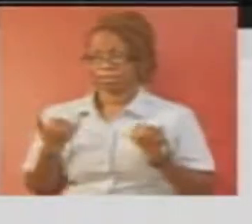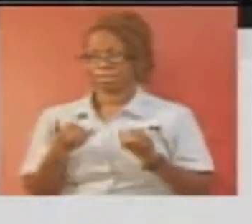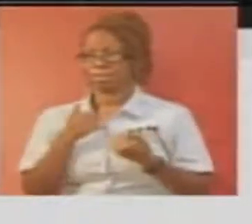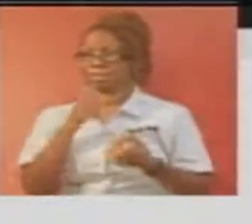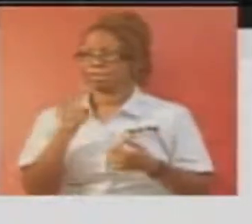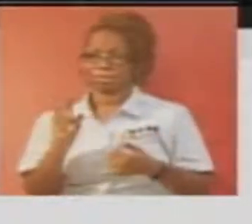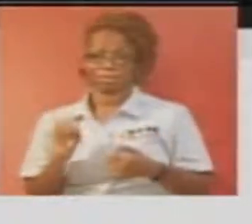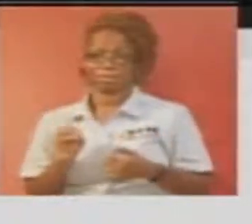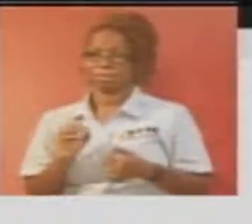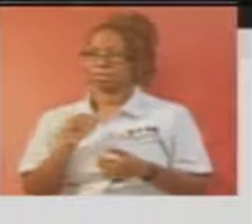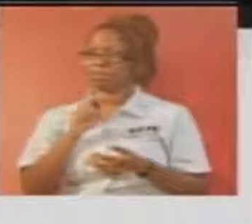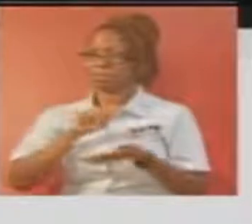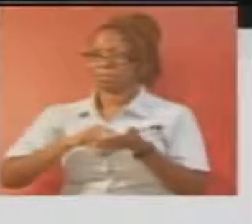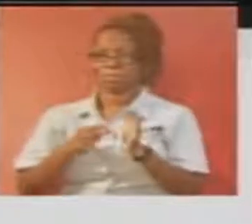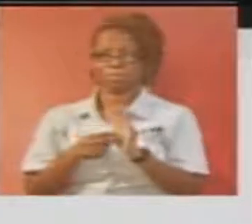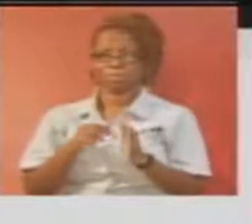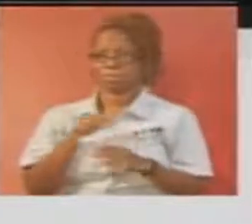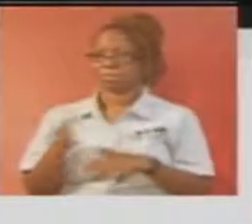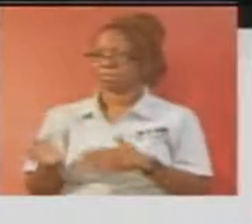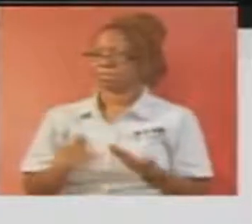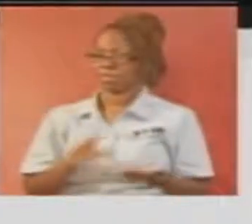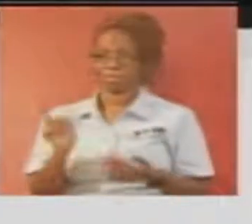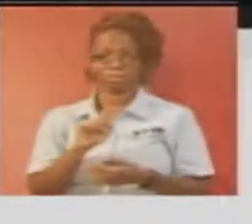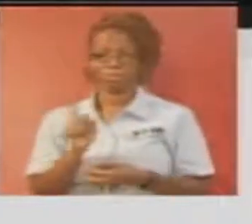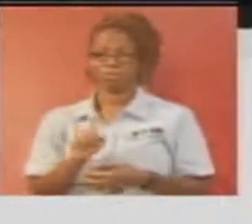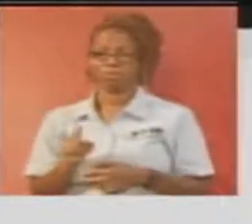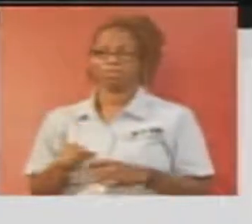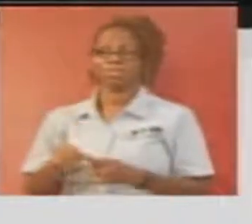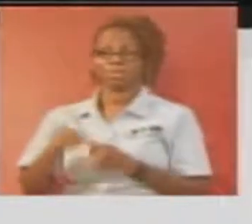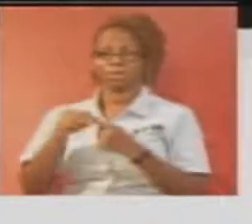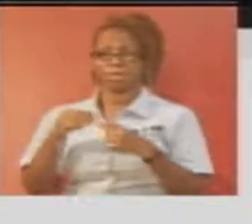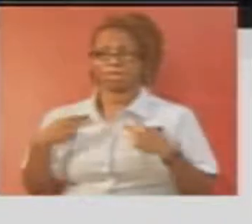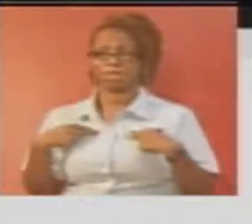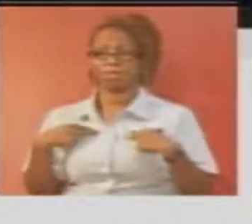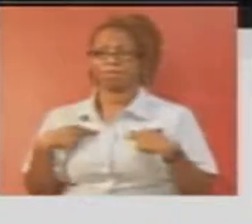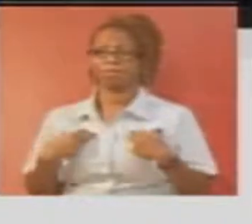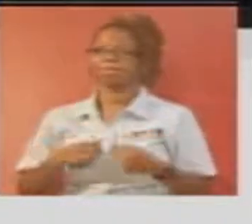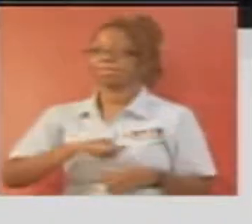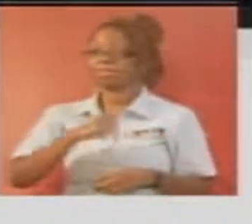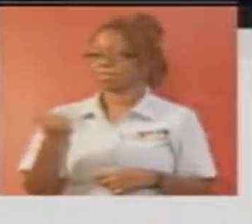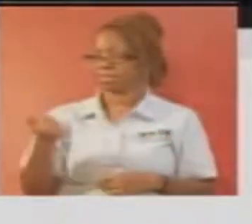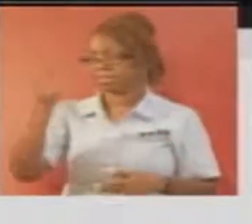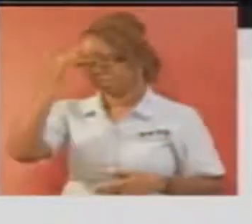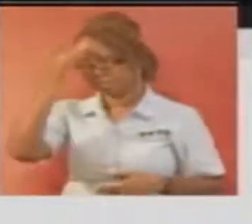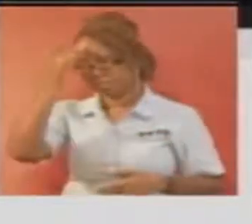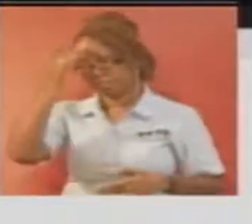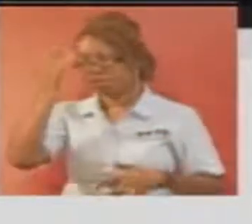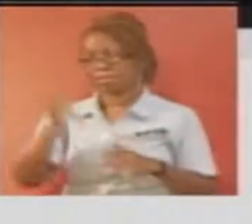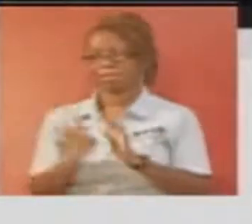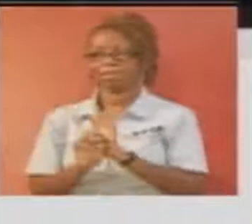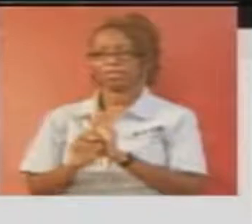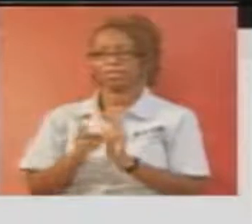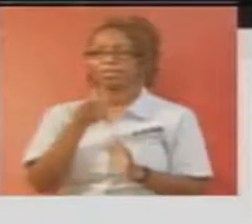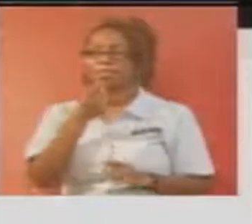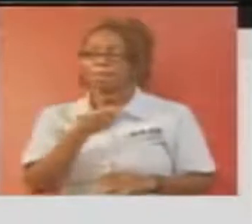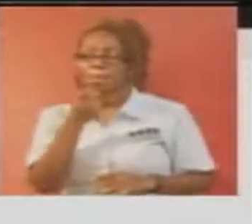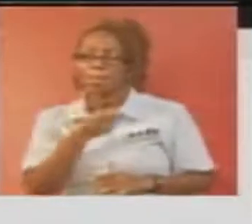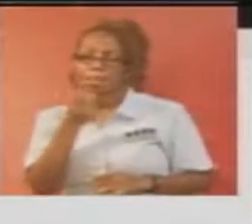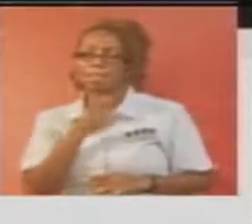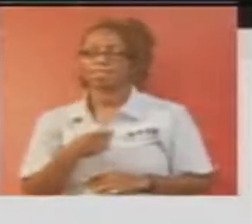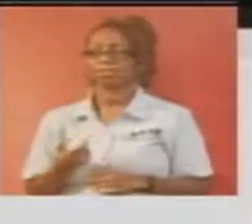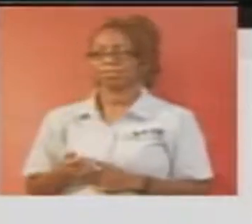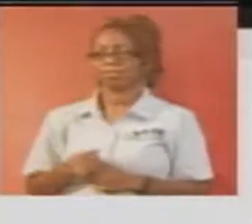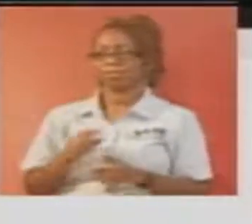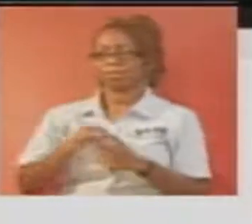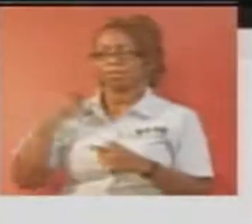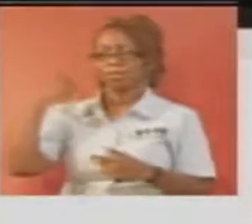in persons with underlying conditions, pre-existing medical conditions, such as diabetes, such as